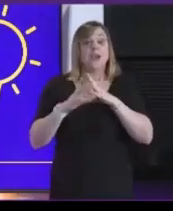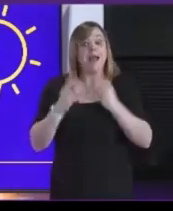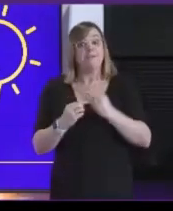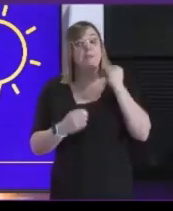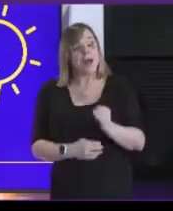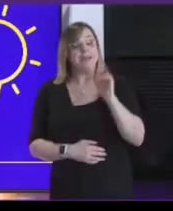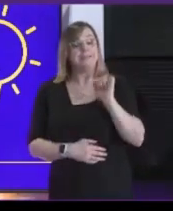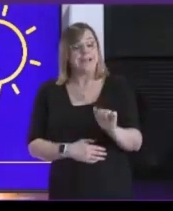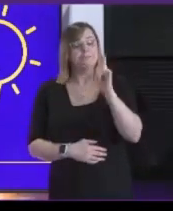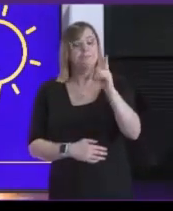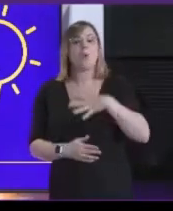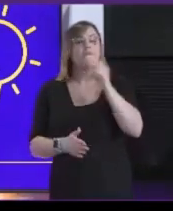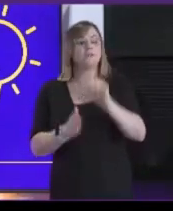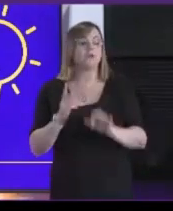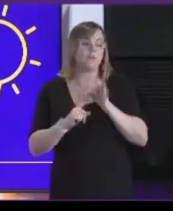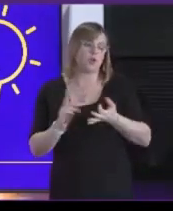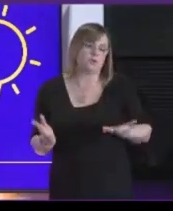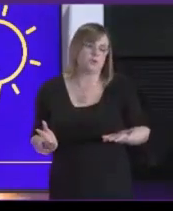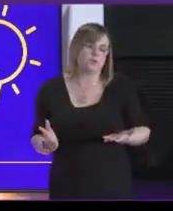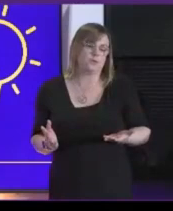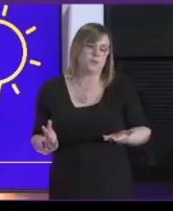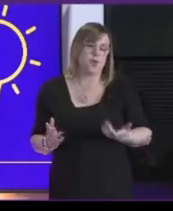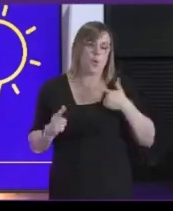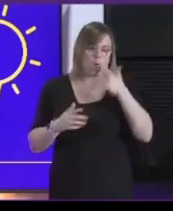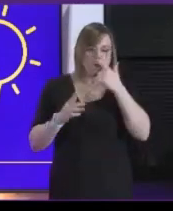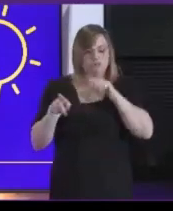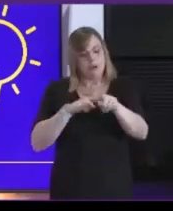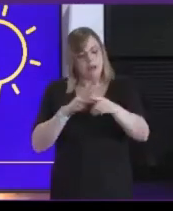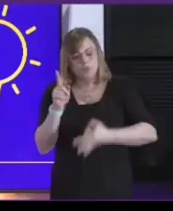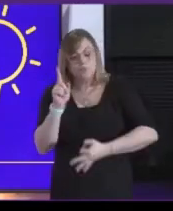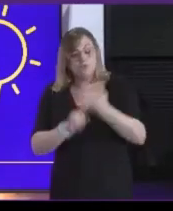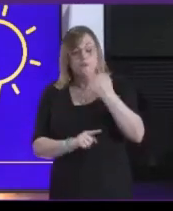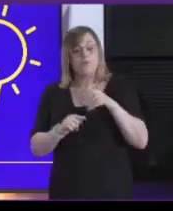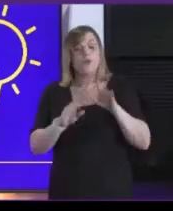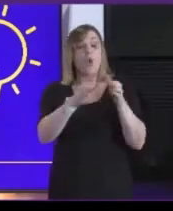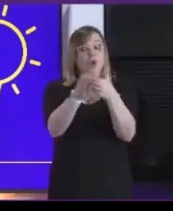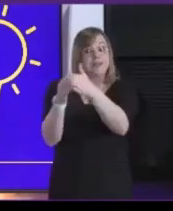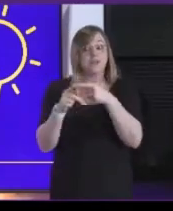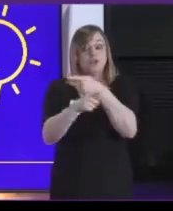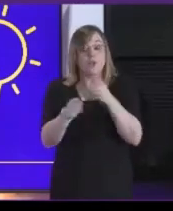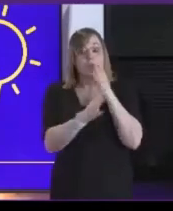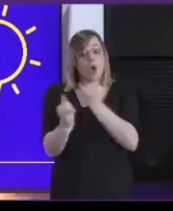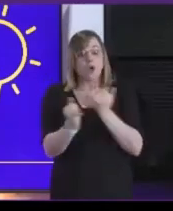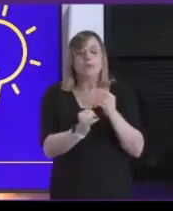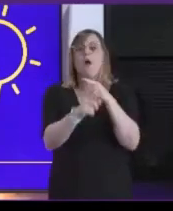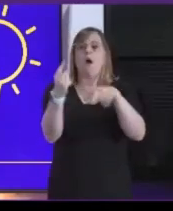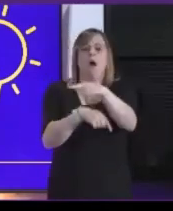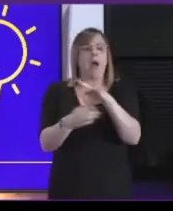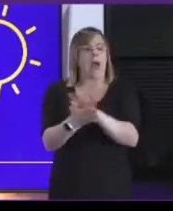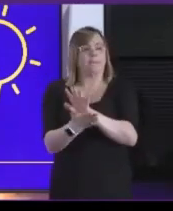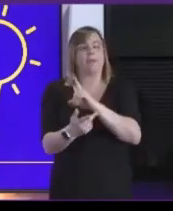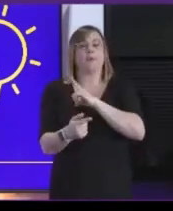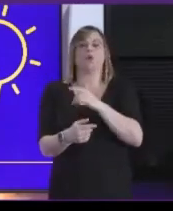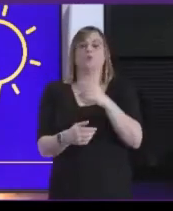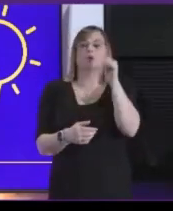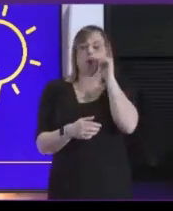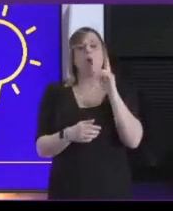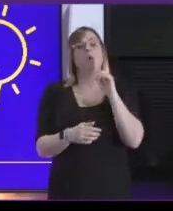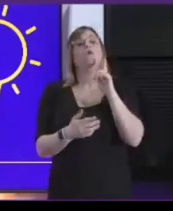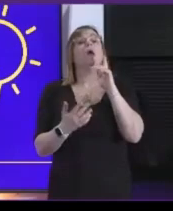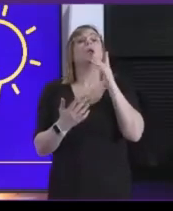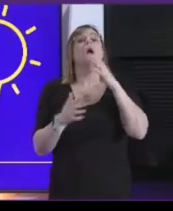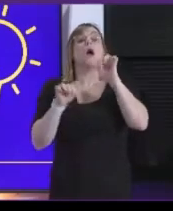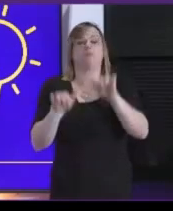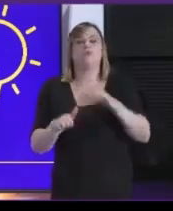a place to start, and we can start working. And the organizations being monitored, they are actually happy, because now they do get a proof of what they need to do, and then